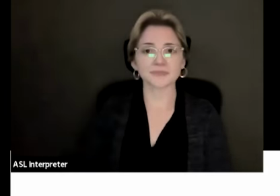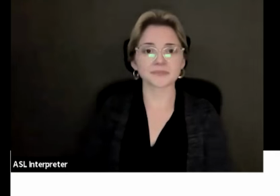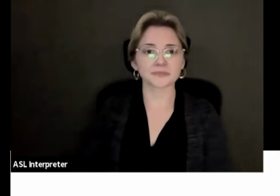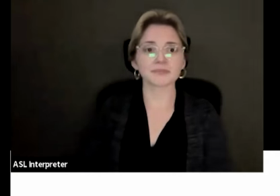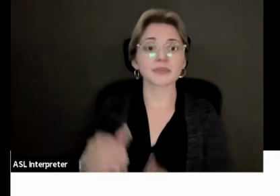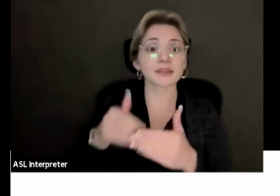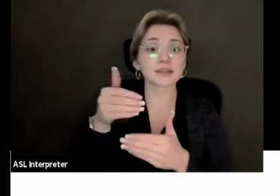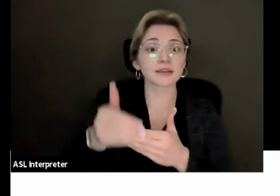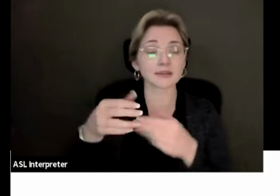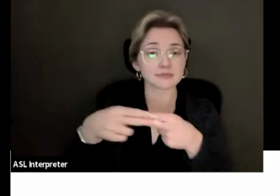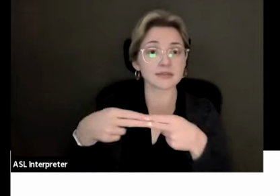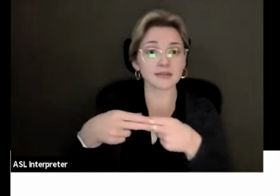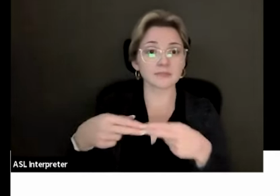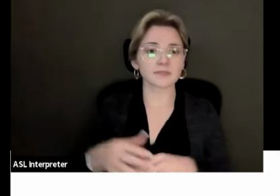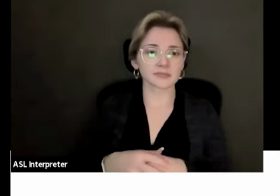Next slide, please.